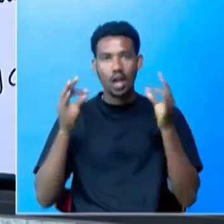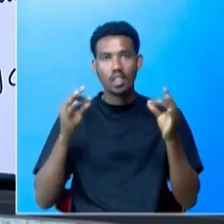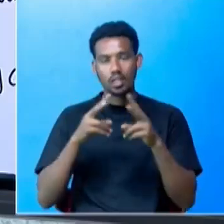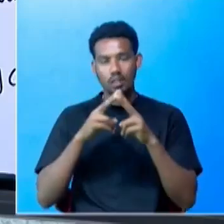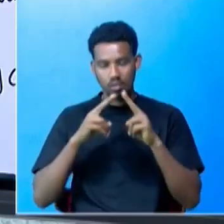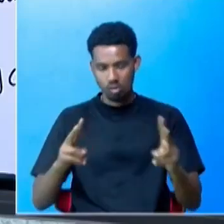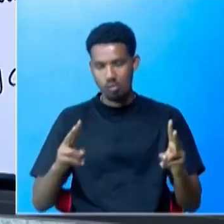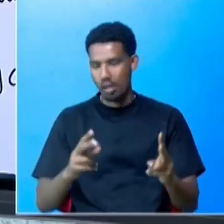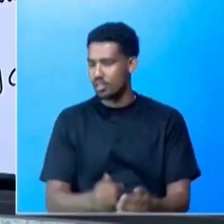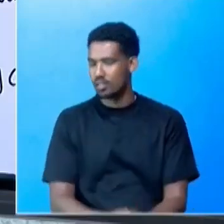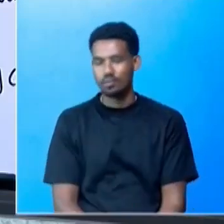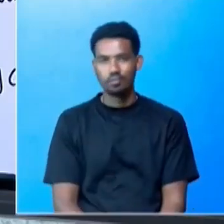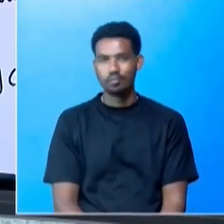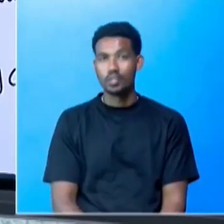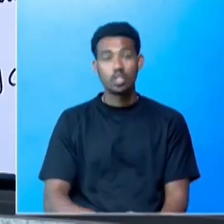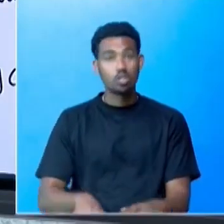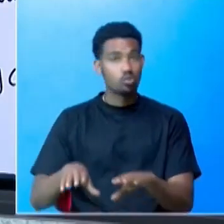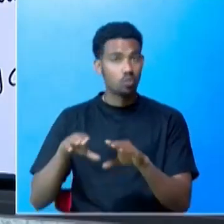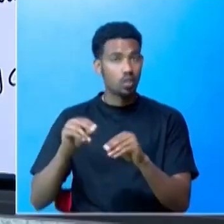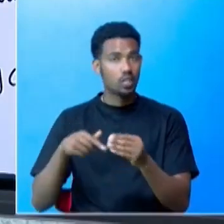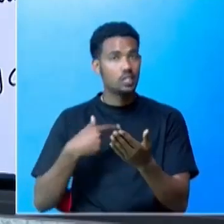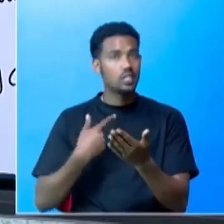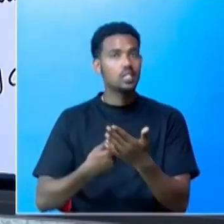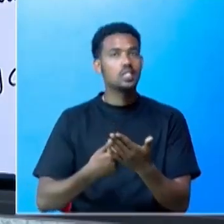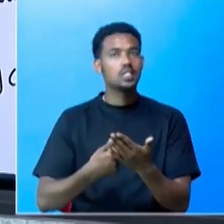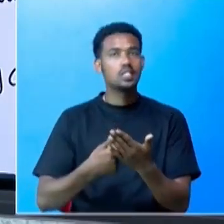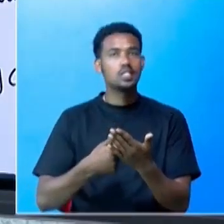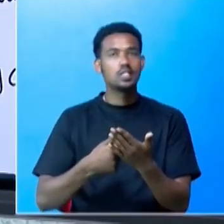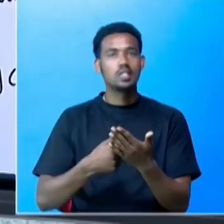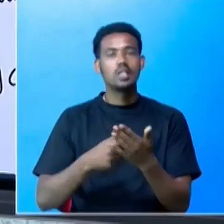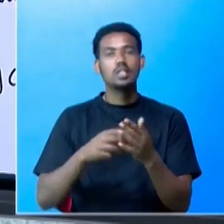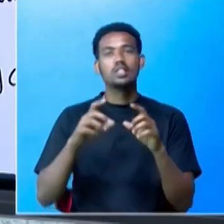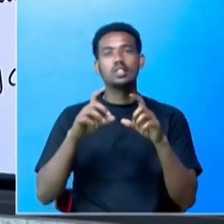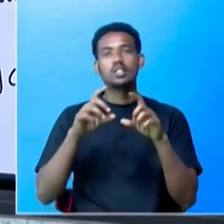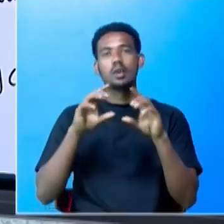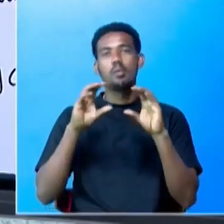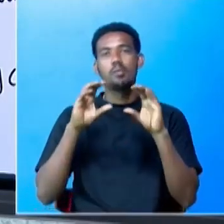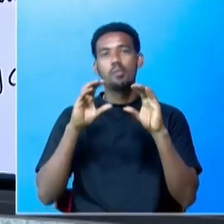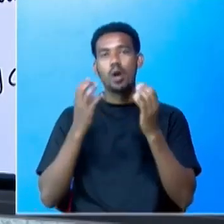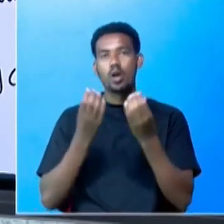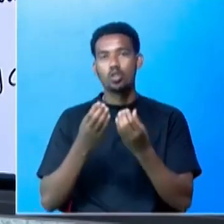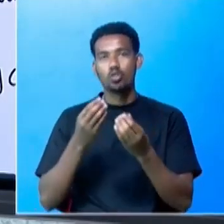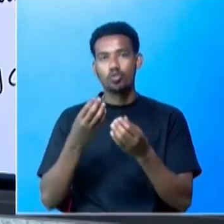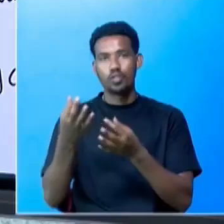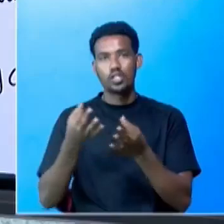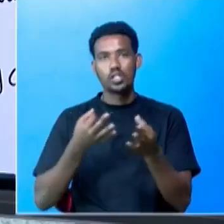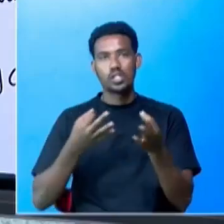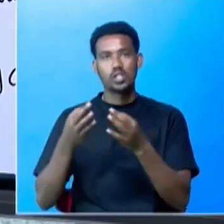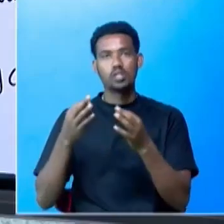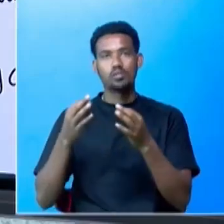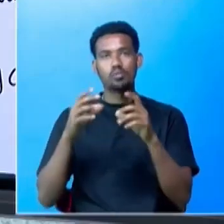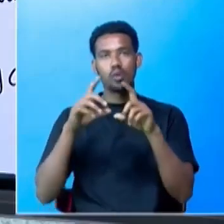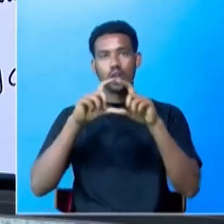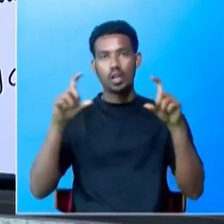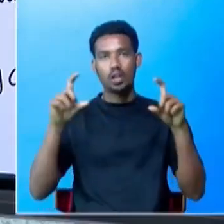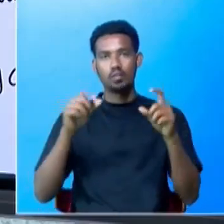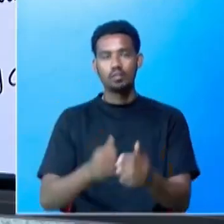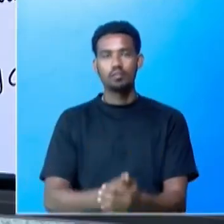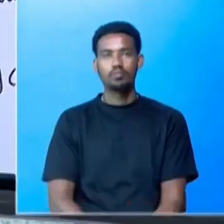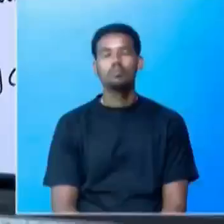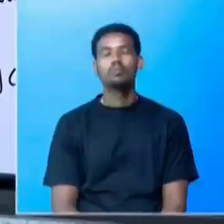so much. So, students, this is also the part of descriptive paragraph.